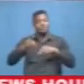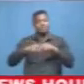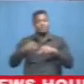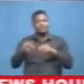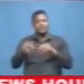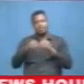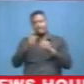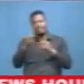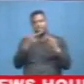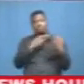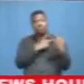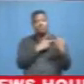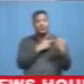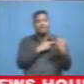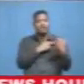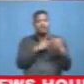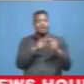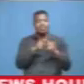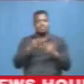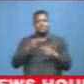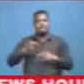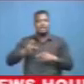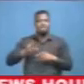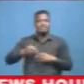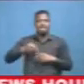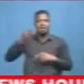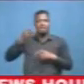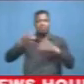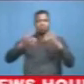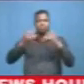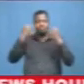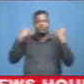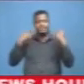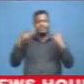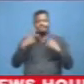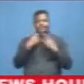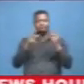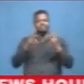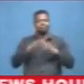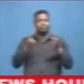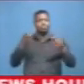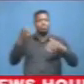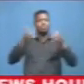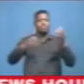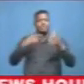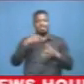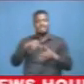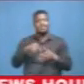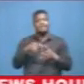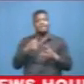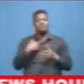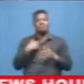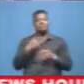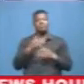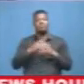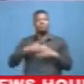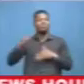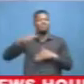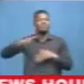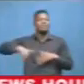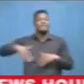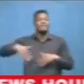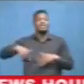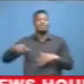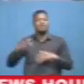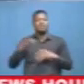additional responsibility as a High Court judge, stated in open court that the case has overly delayed and